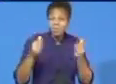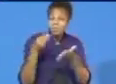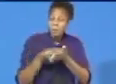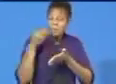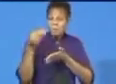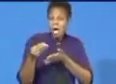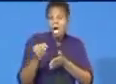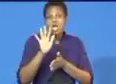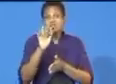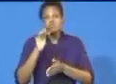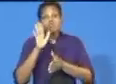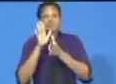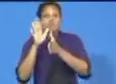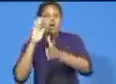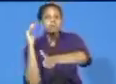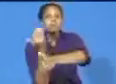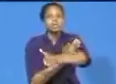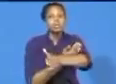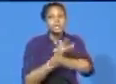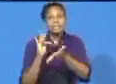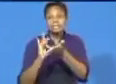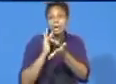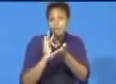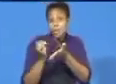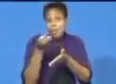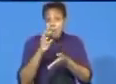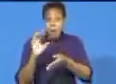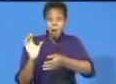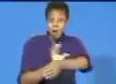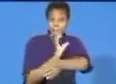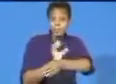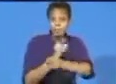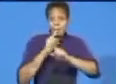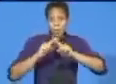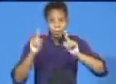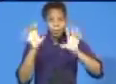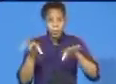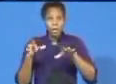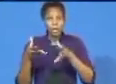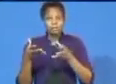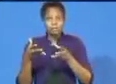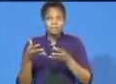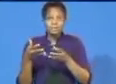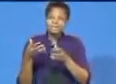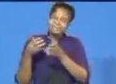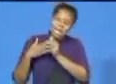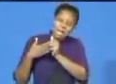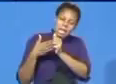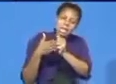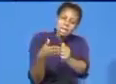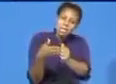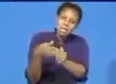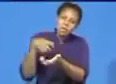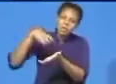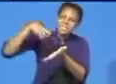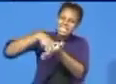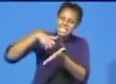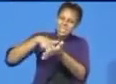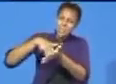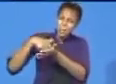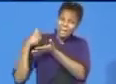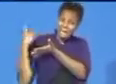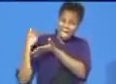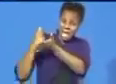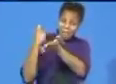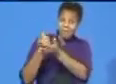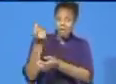your granddaughter a tablet or a computer, but you can take her on her knees and help her